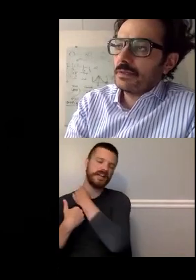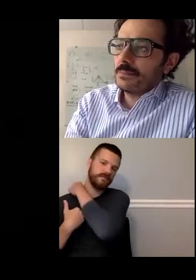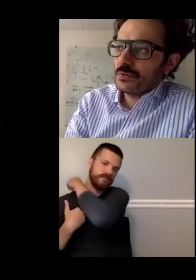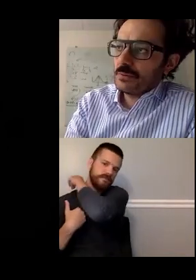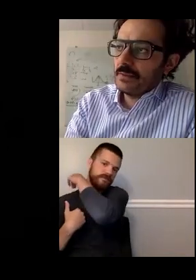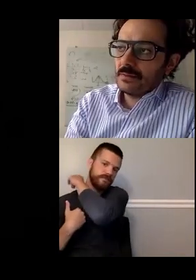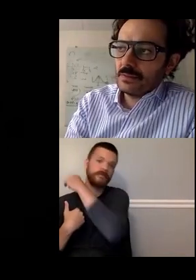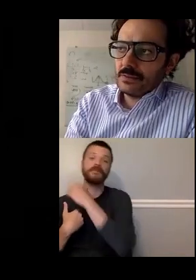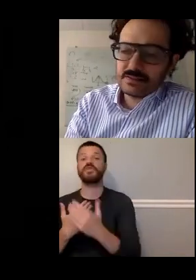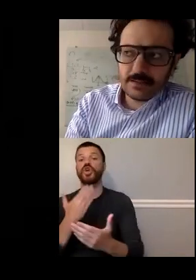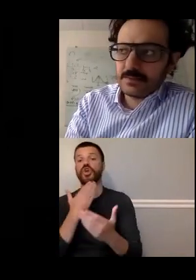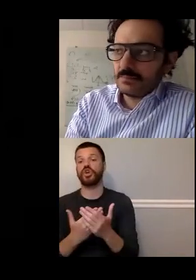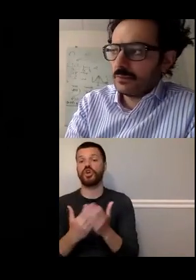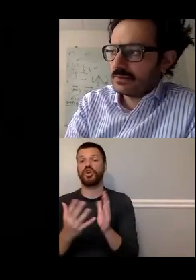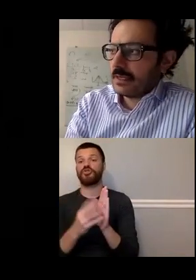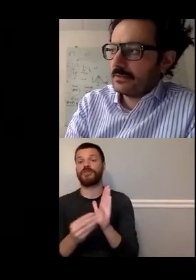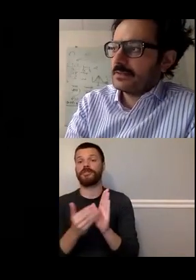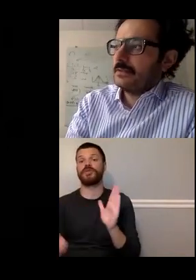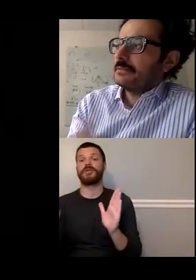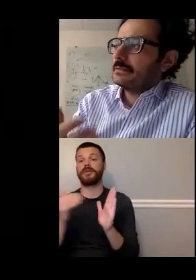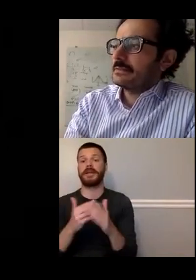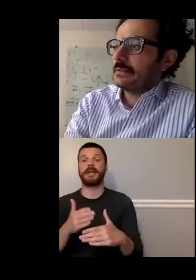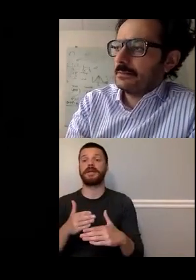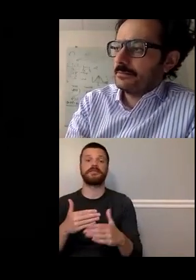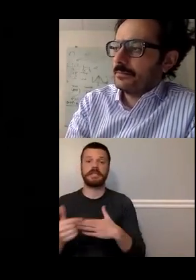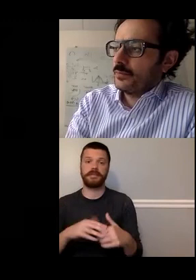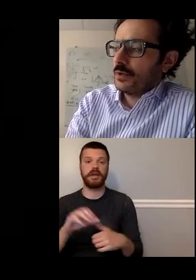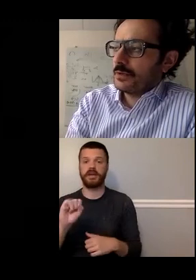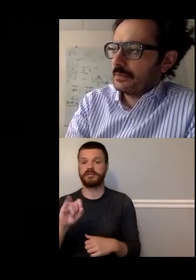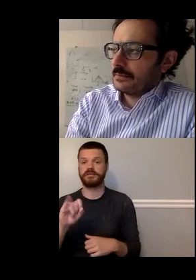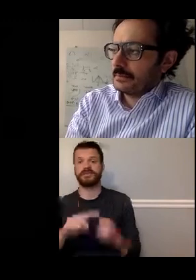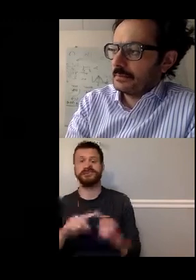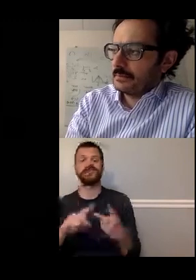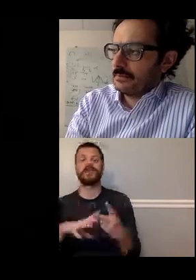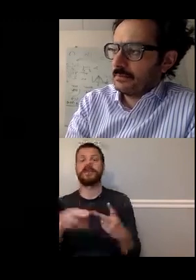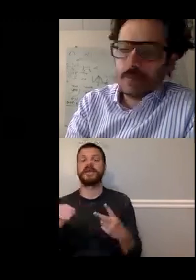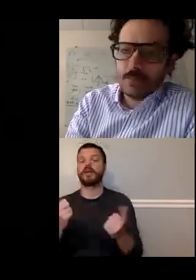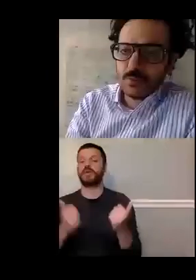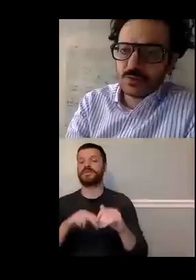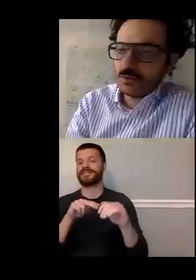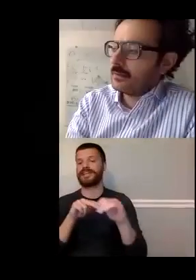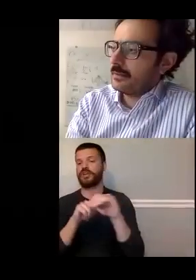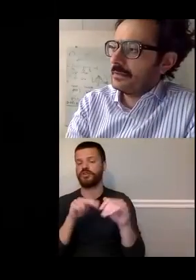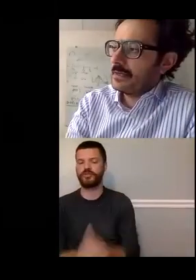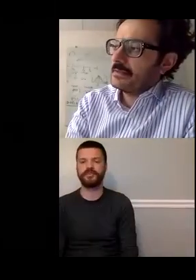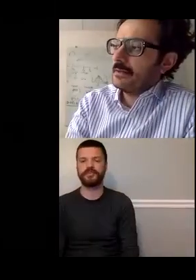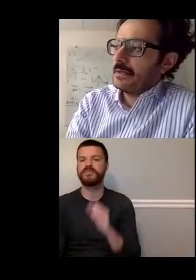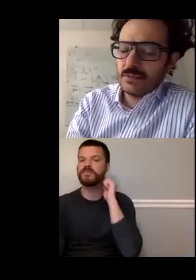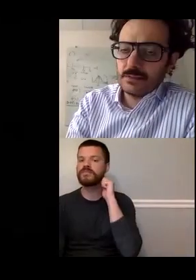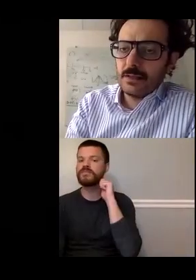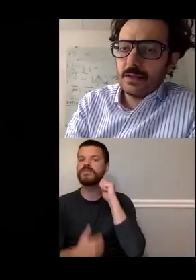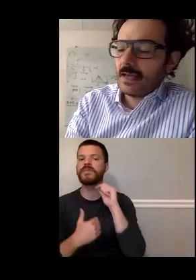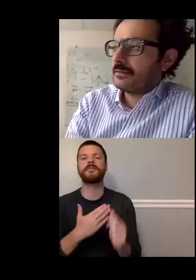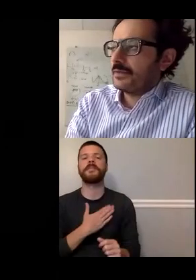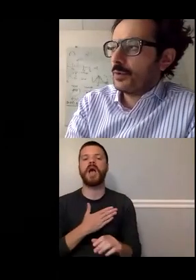good reproducibility between sites and between scanners. And this is a work that my postdoc, Yeze, has